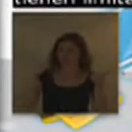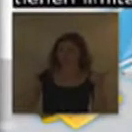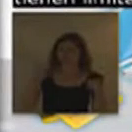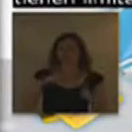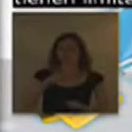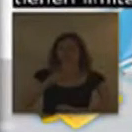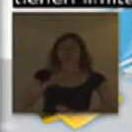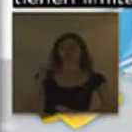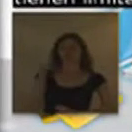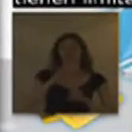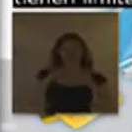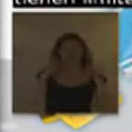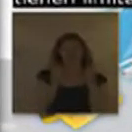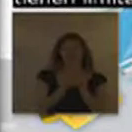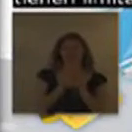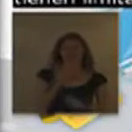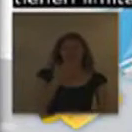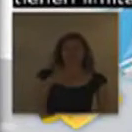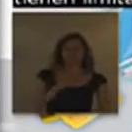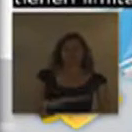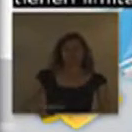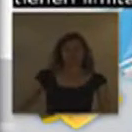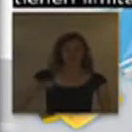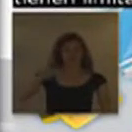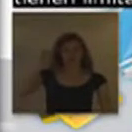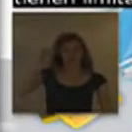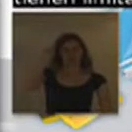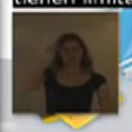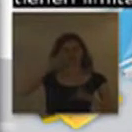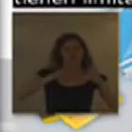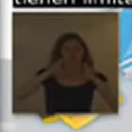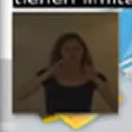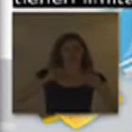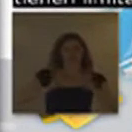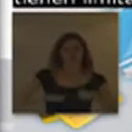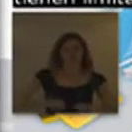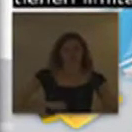We can reach the conclusion that the sooner the children develop communication skills,